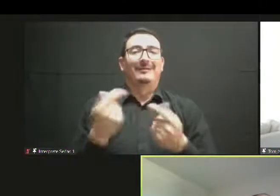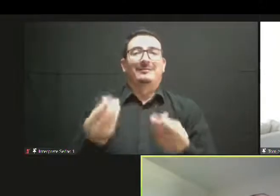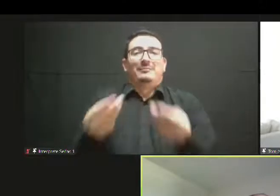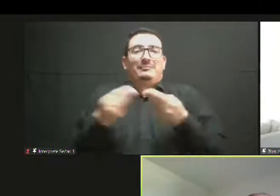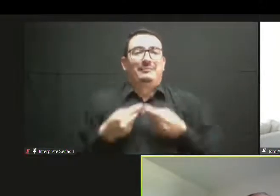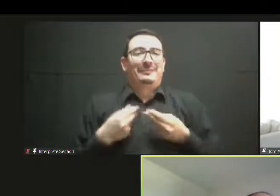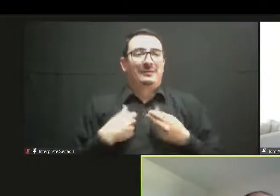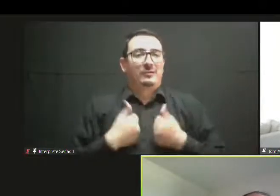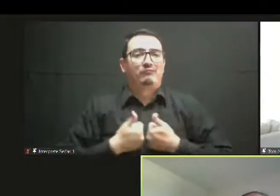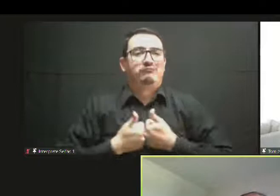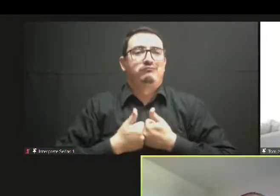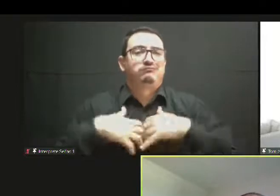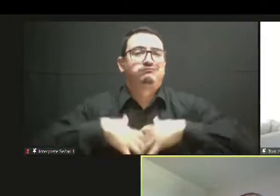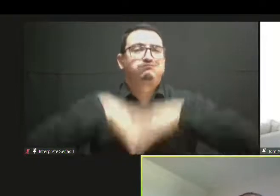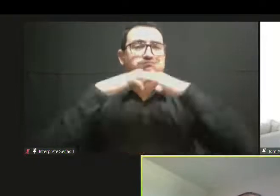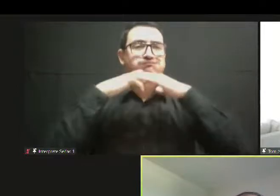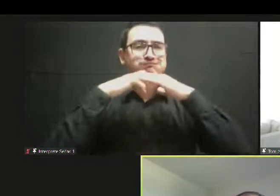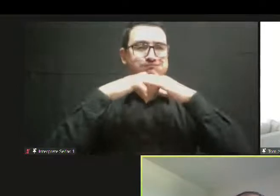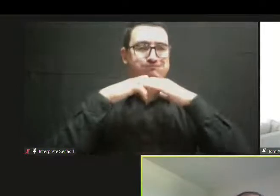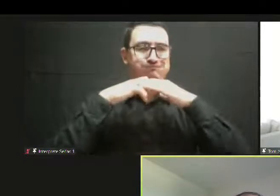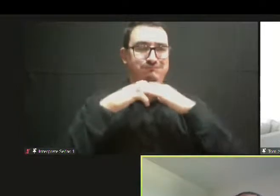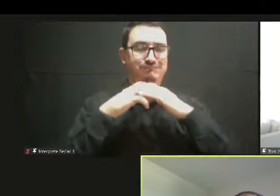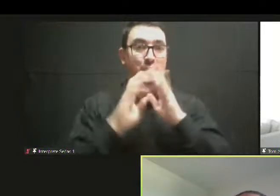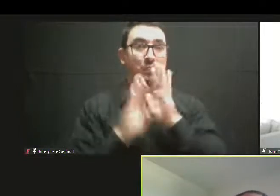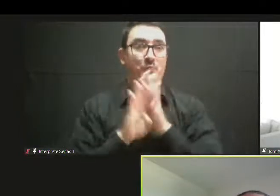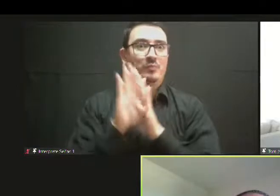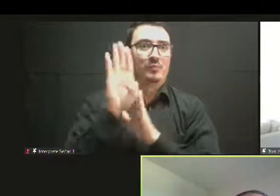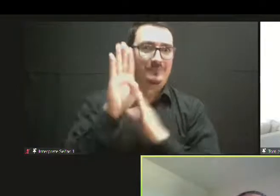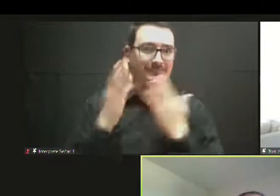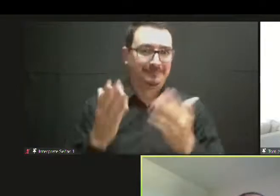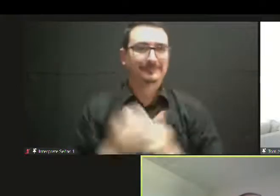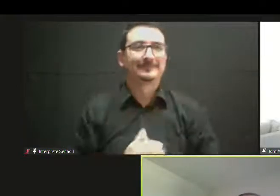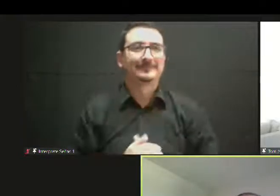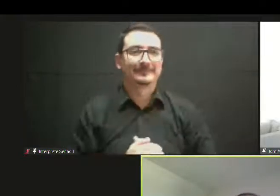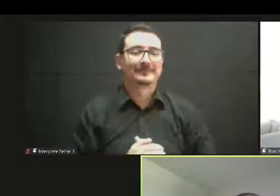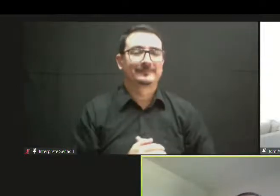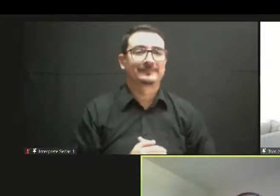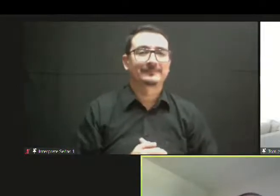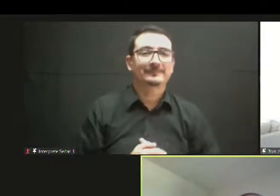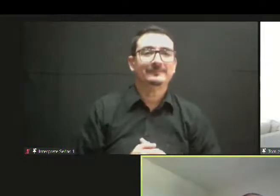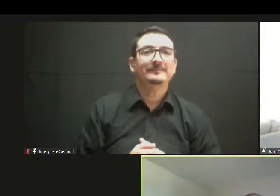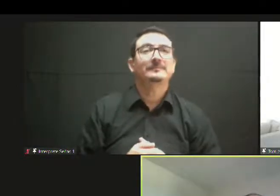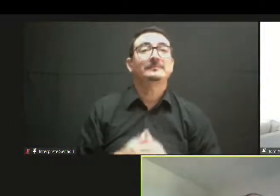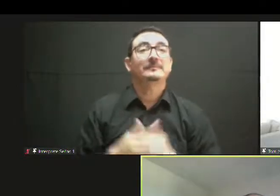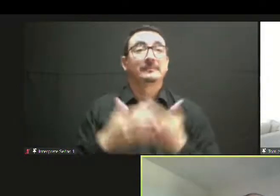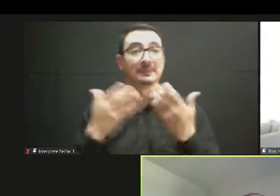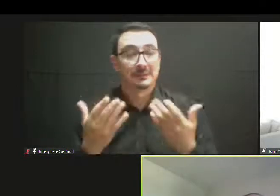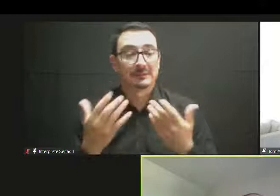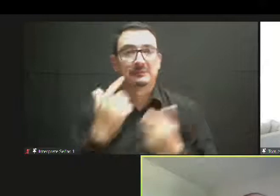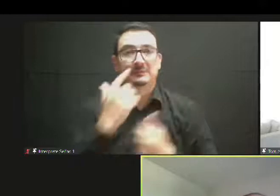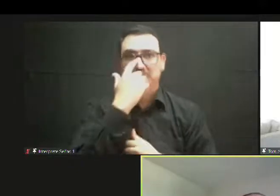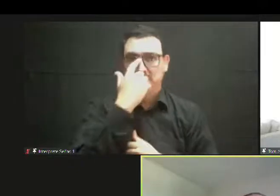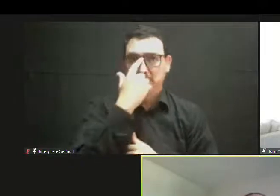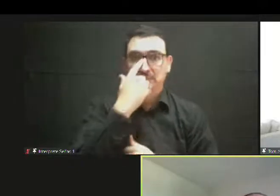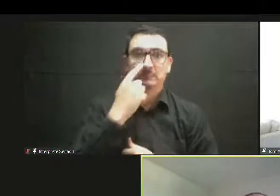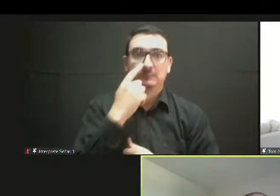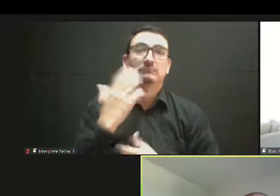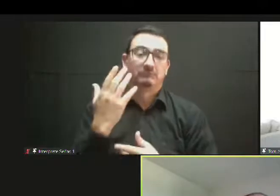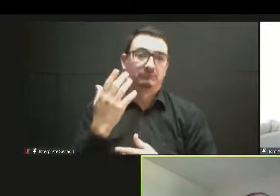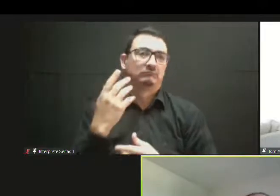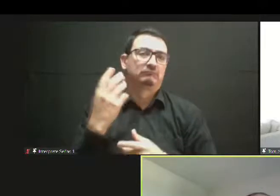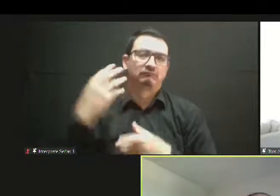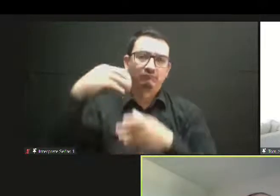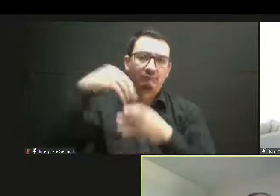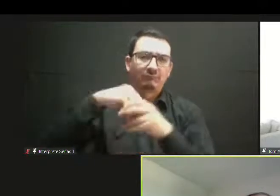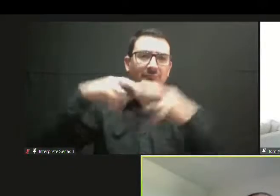on data scientists, high computing engineering, etc. Because the strategy of the companies